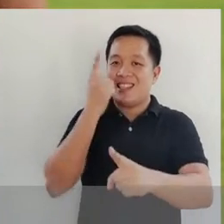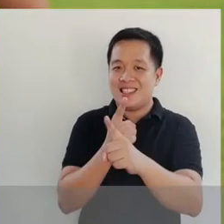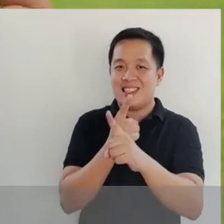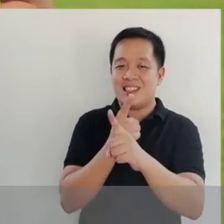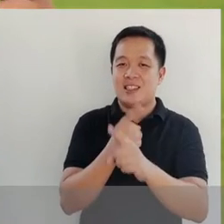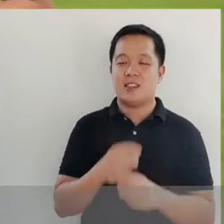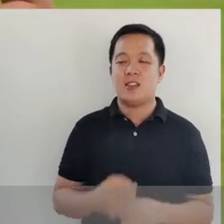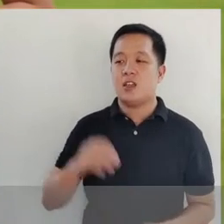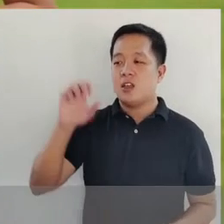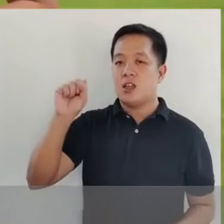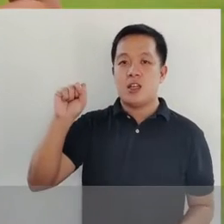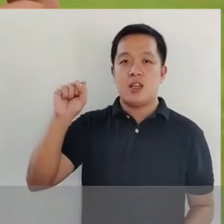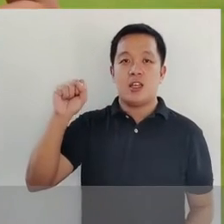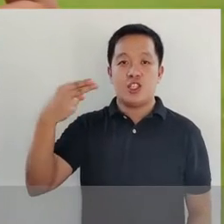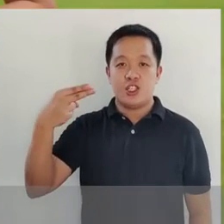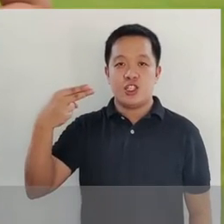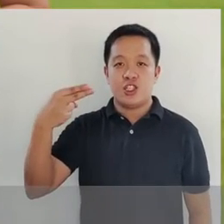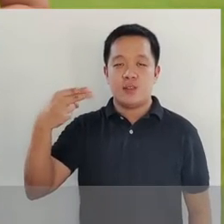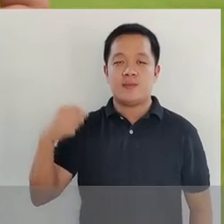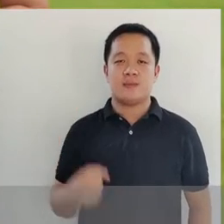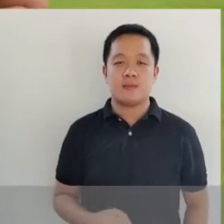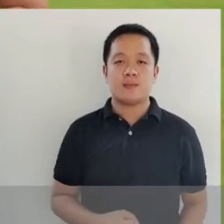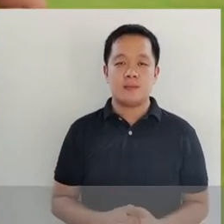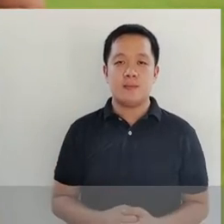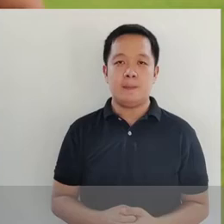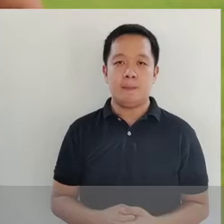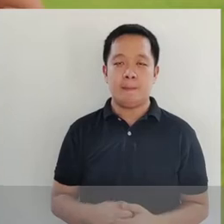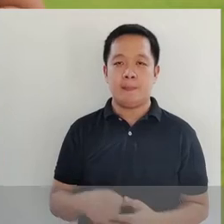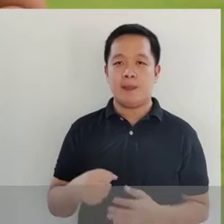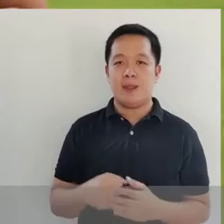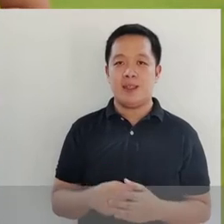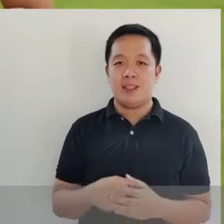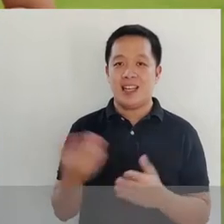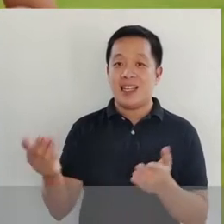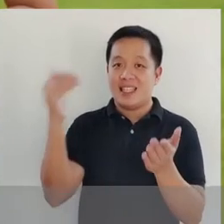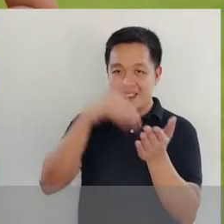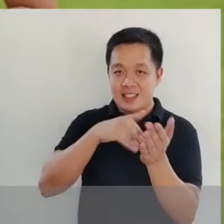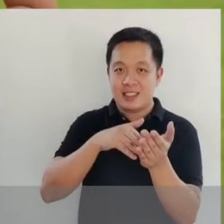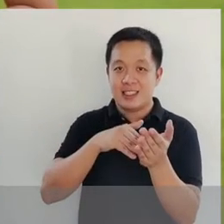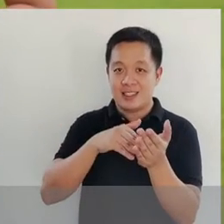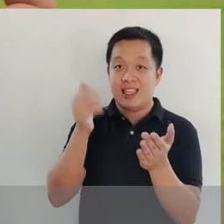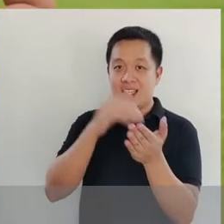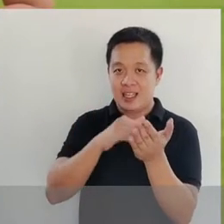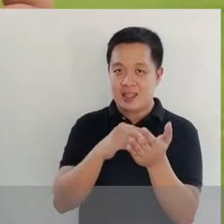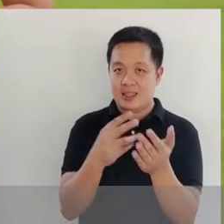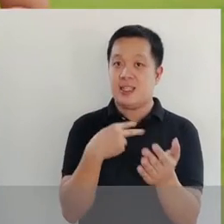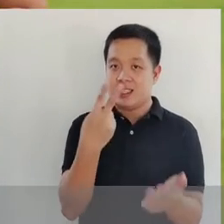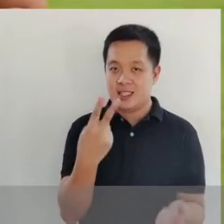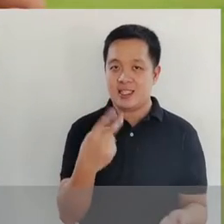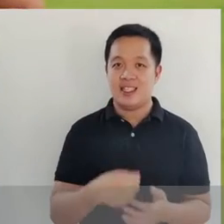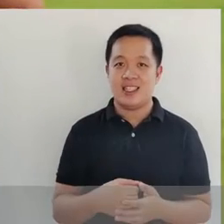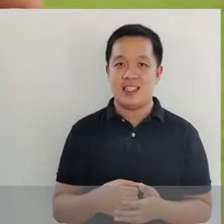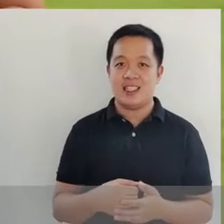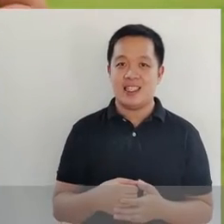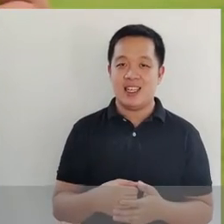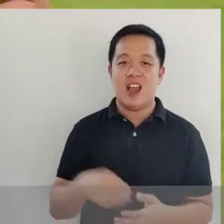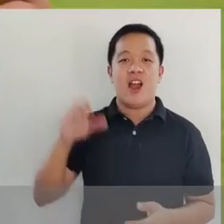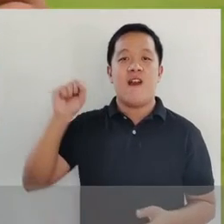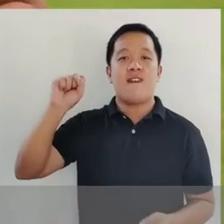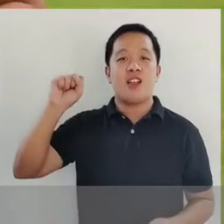Correct! The sh sound. Can you please sound it out again?